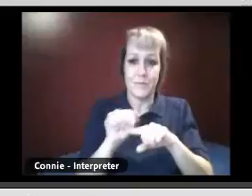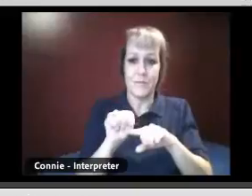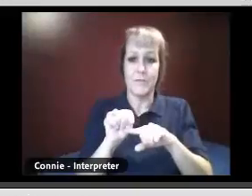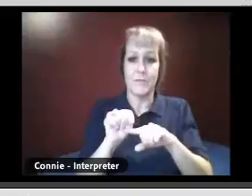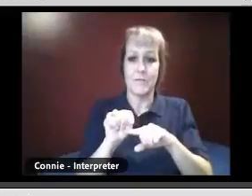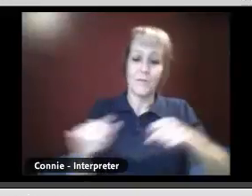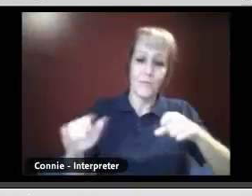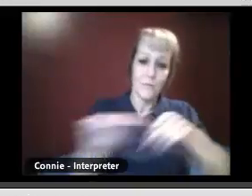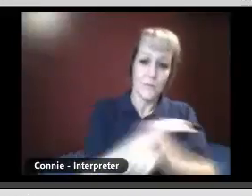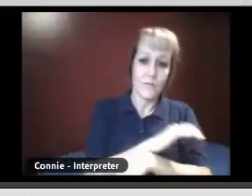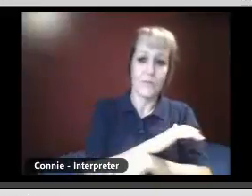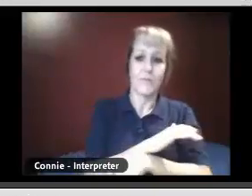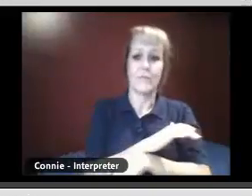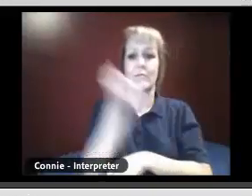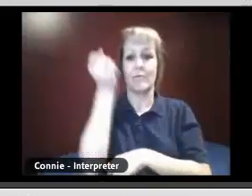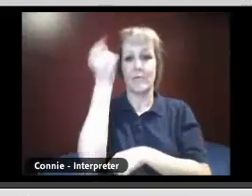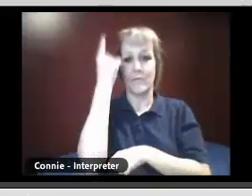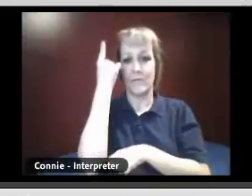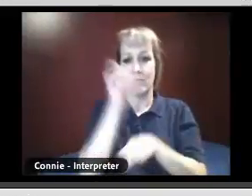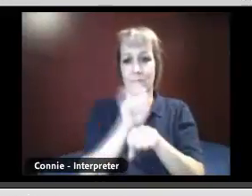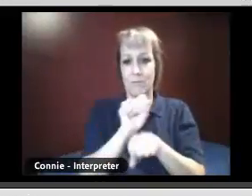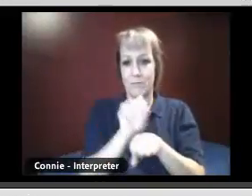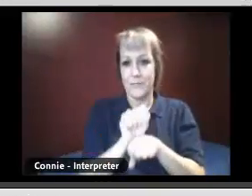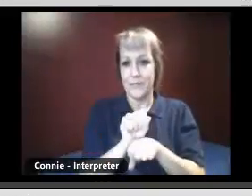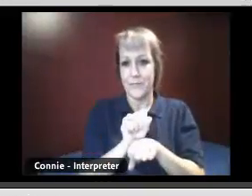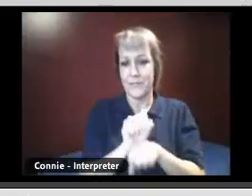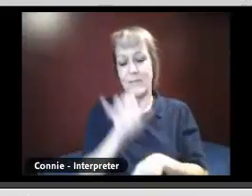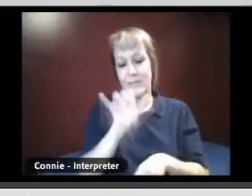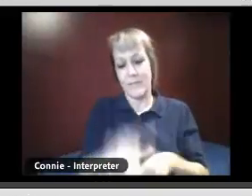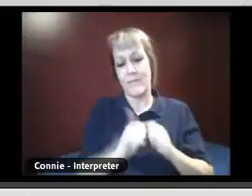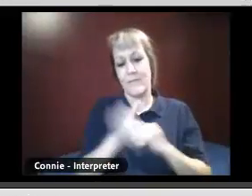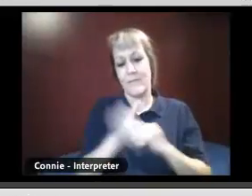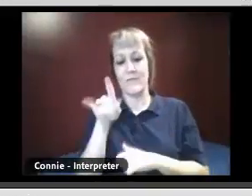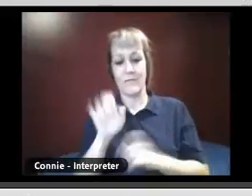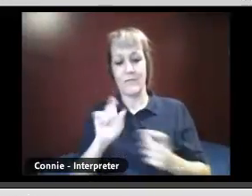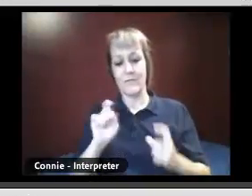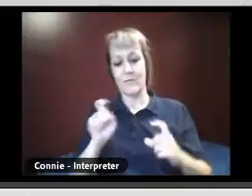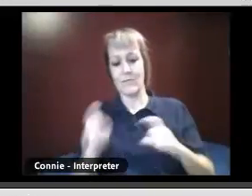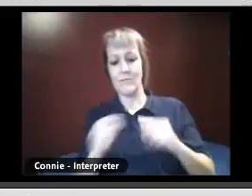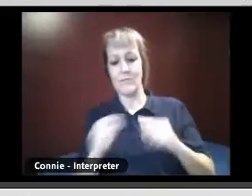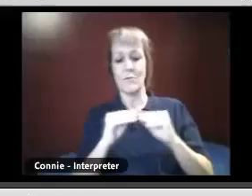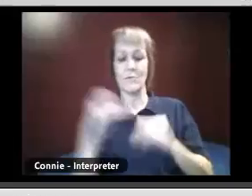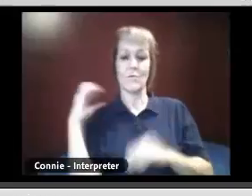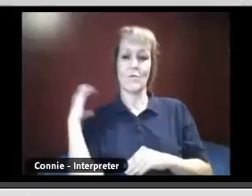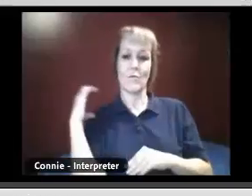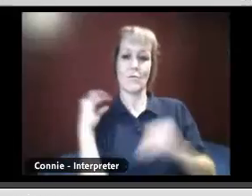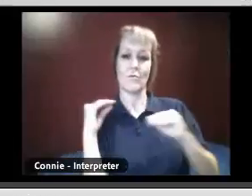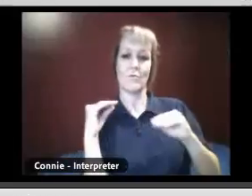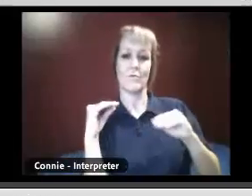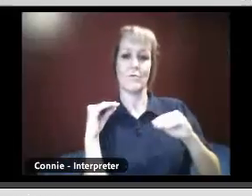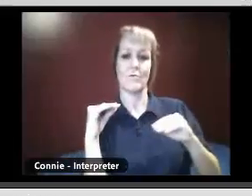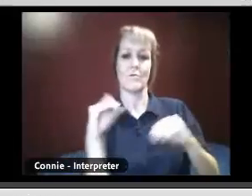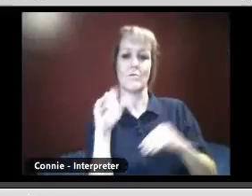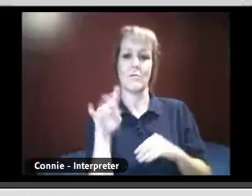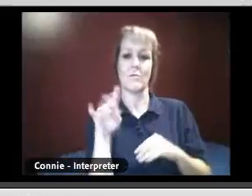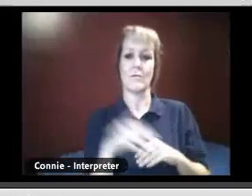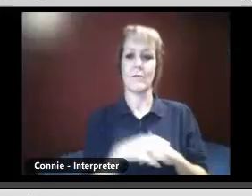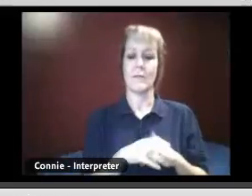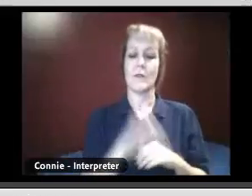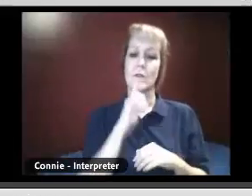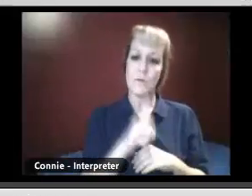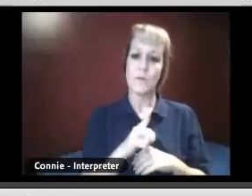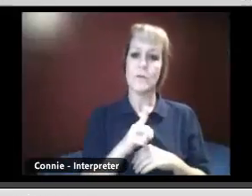meet expectations. And that's how your style begins to shift now to more of a coaching style. So as you see, you really are